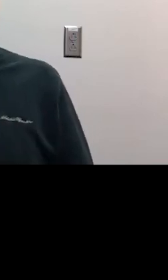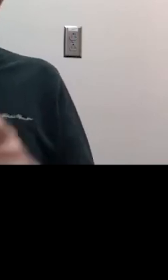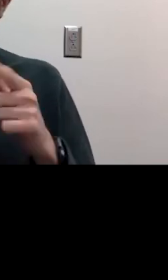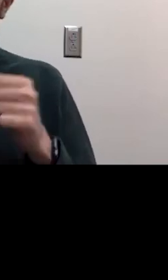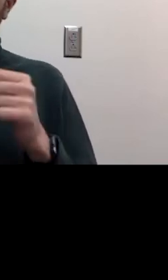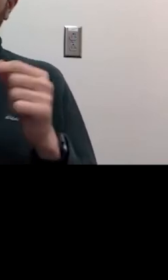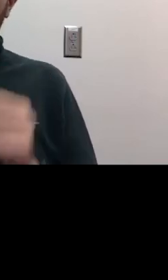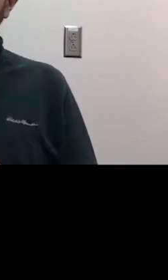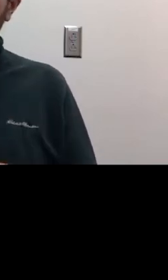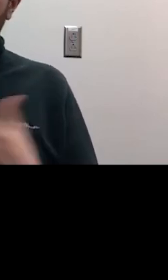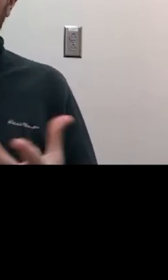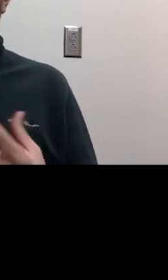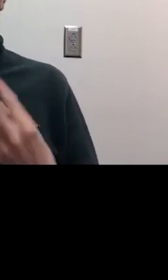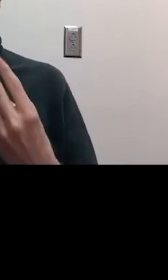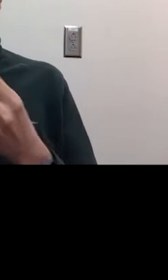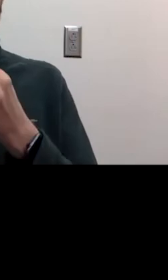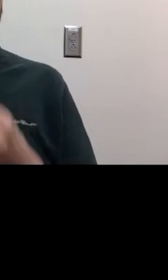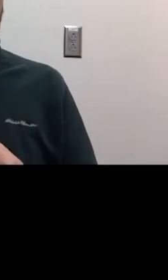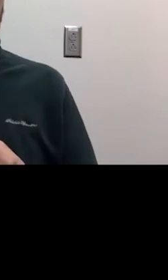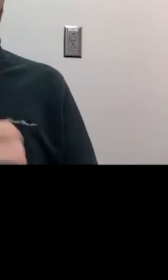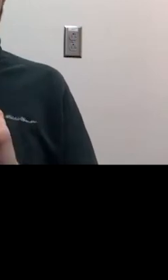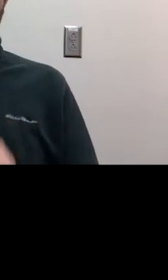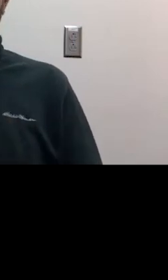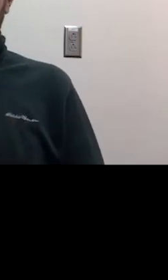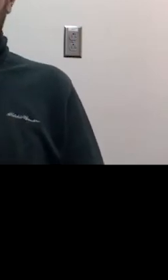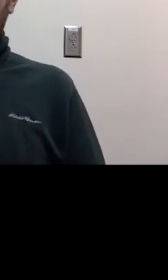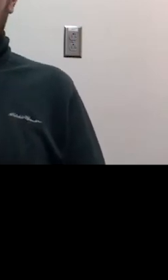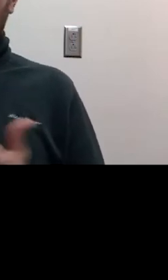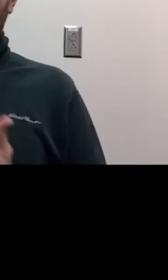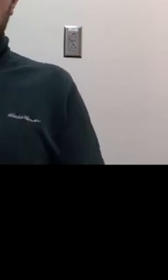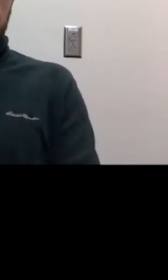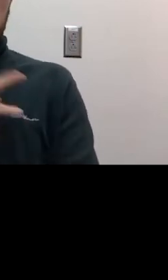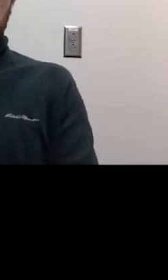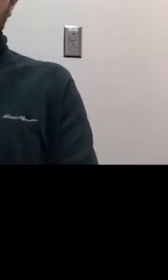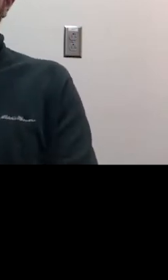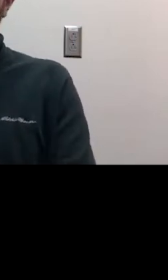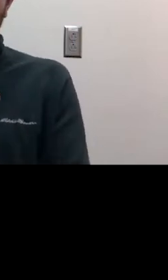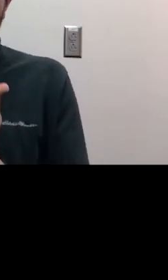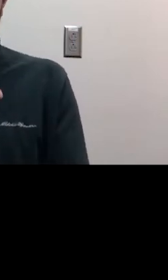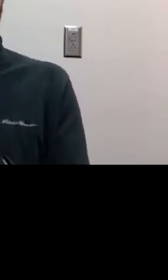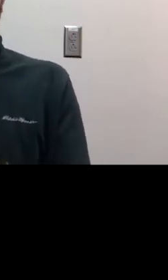about that and your thoughts about how we understand what patients really want and respond to that.